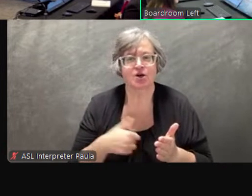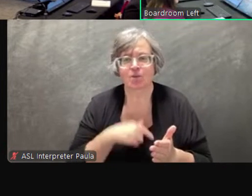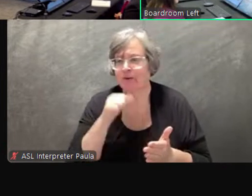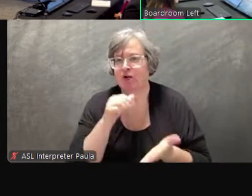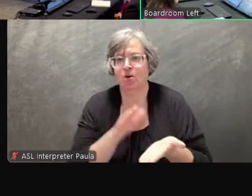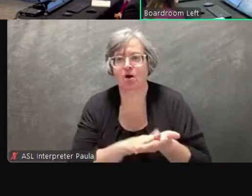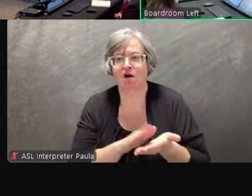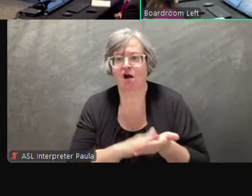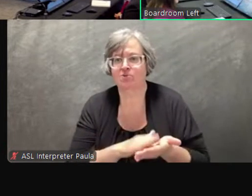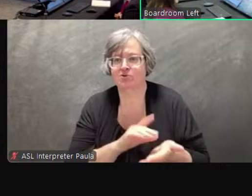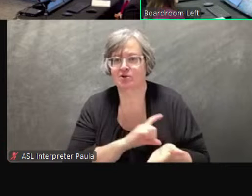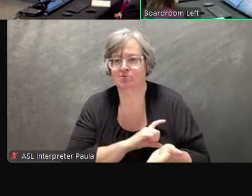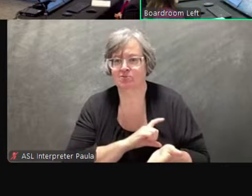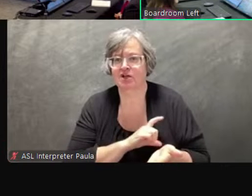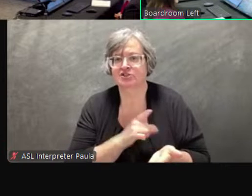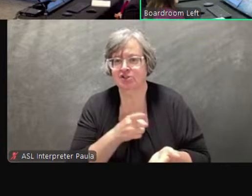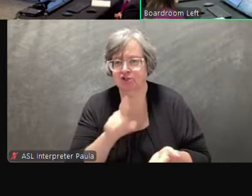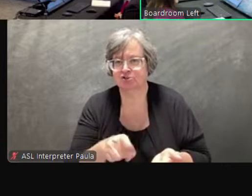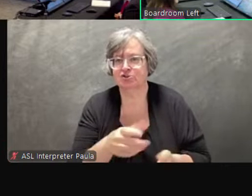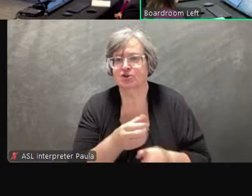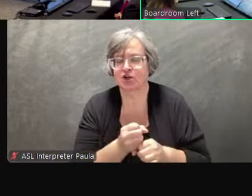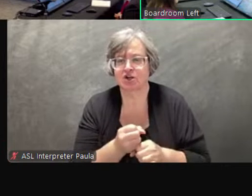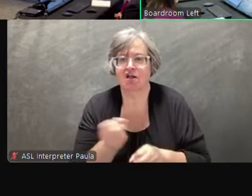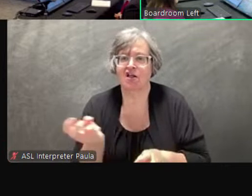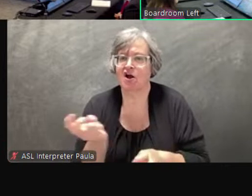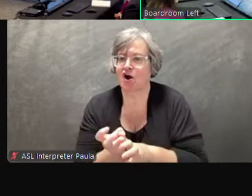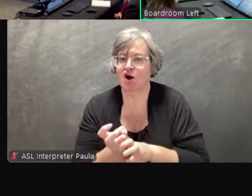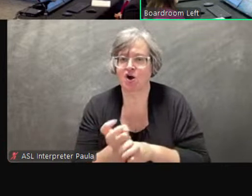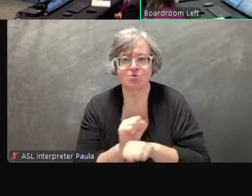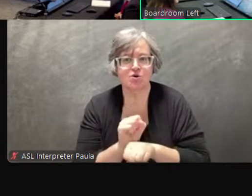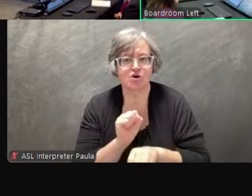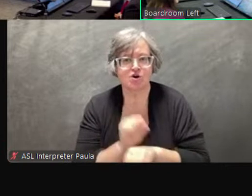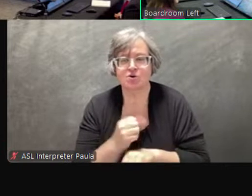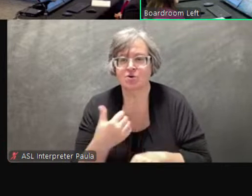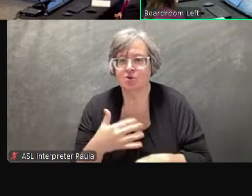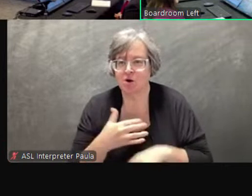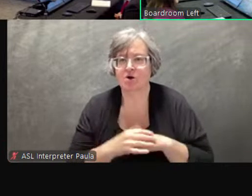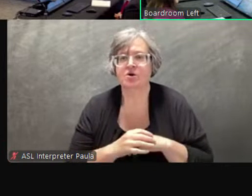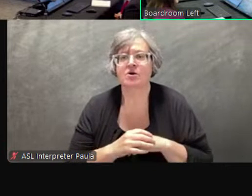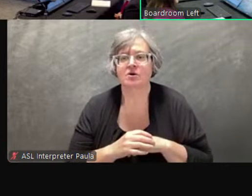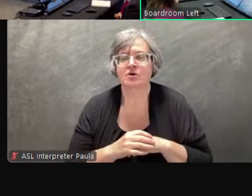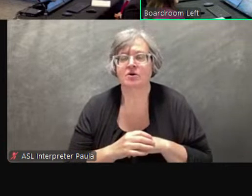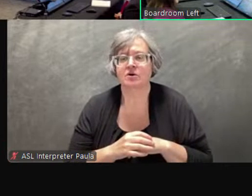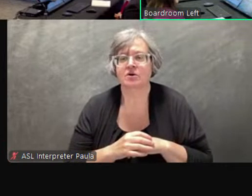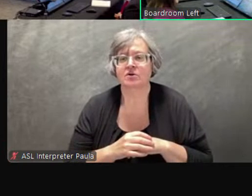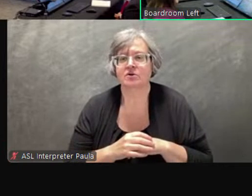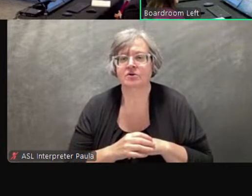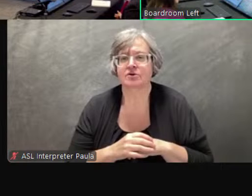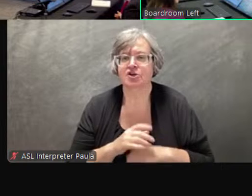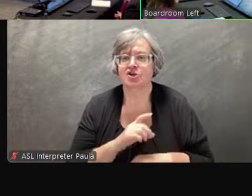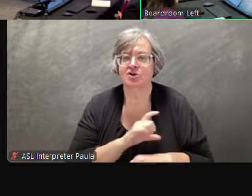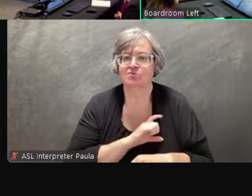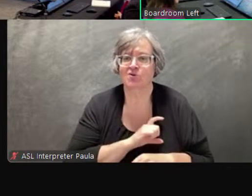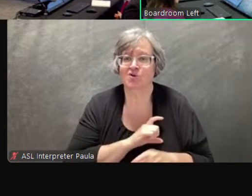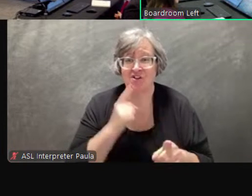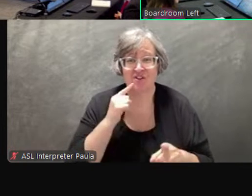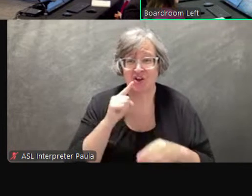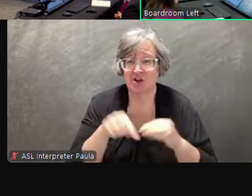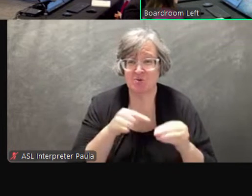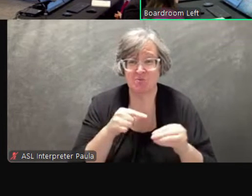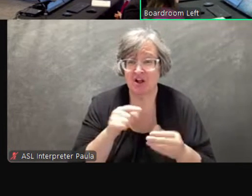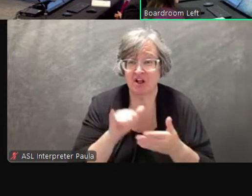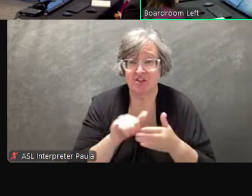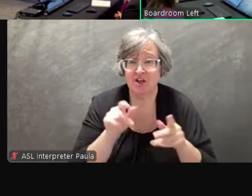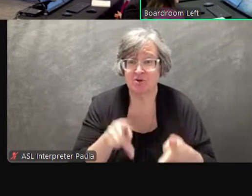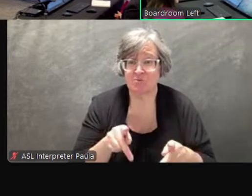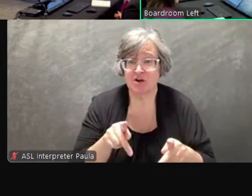that they deserve for the hard work that they do. And because in thinking about that person getting off the blue line and